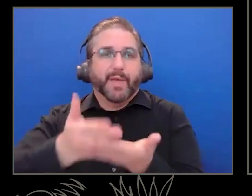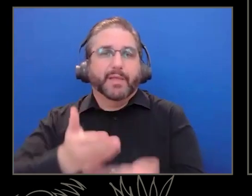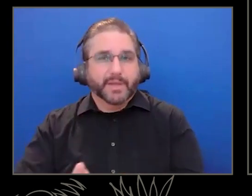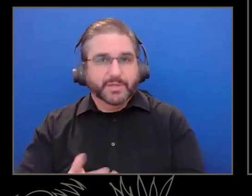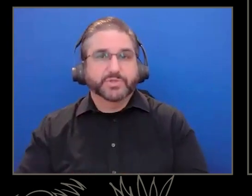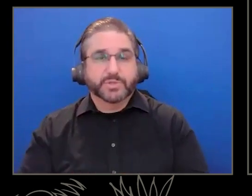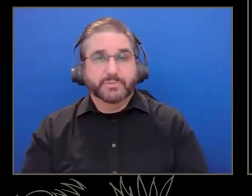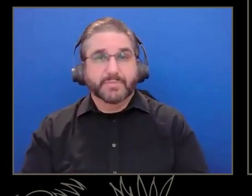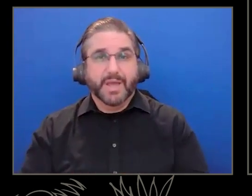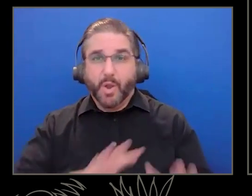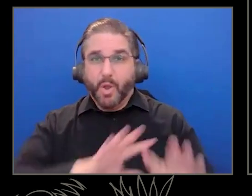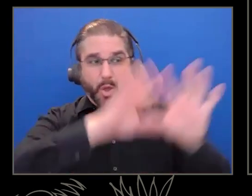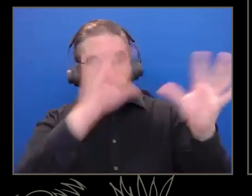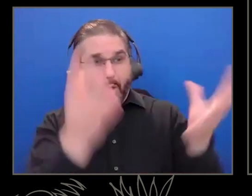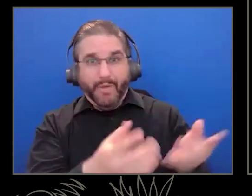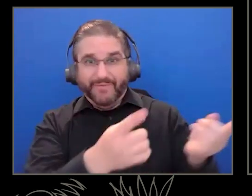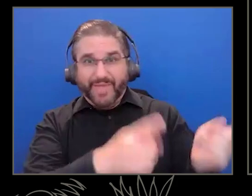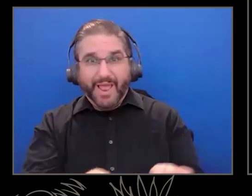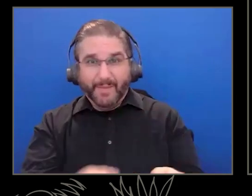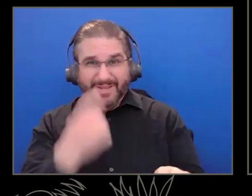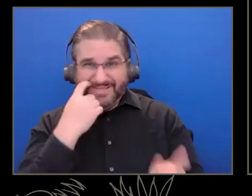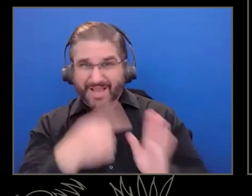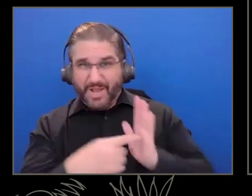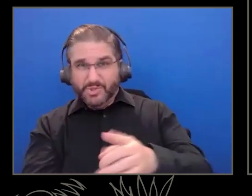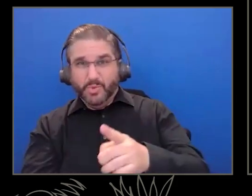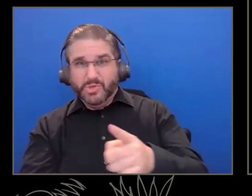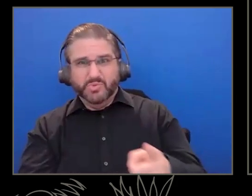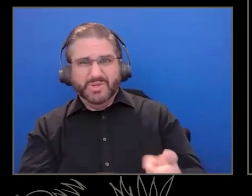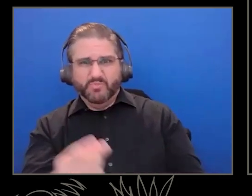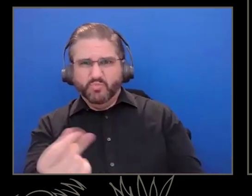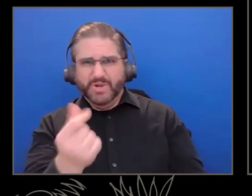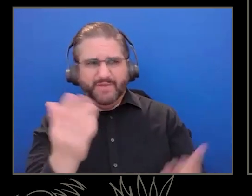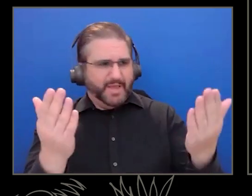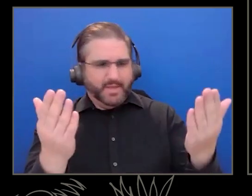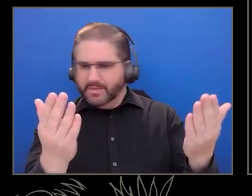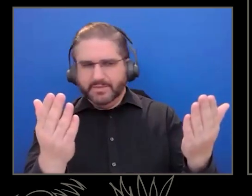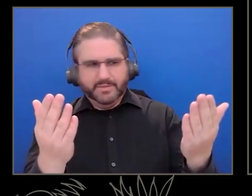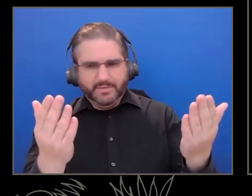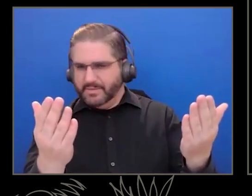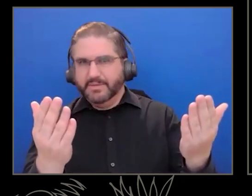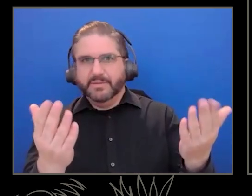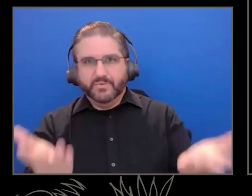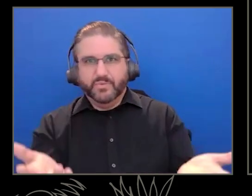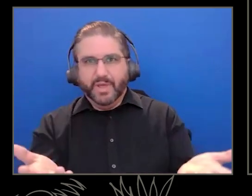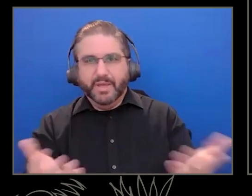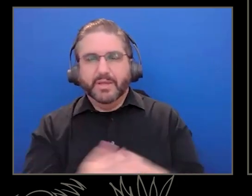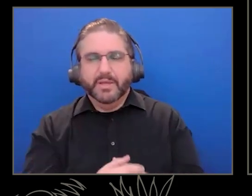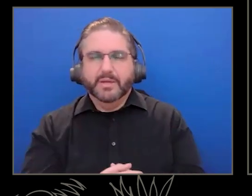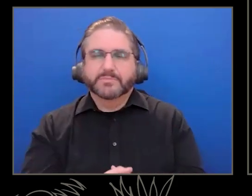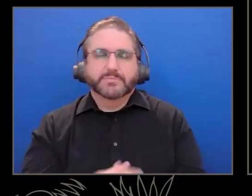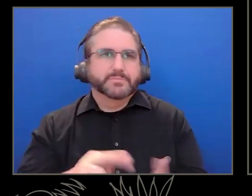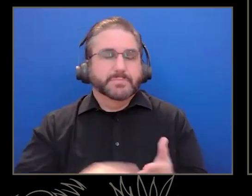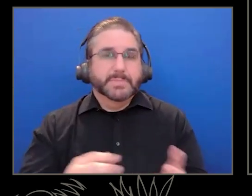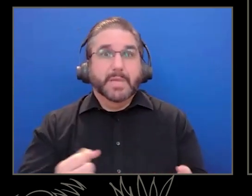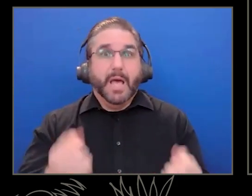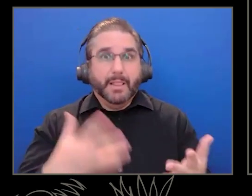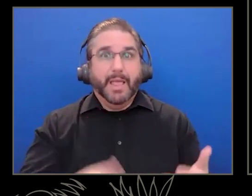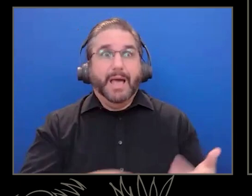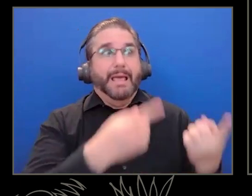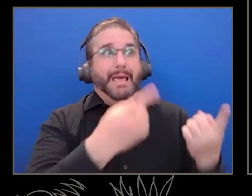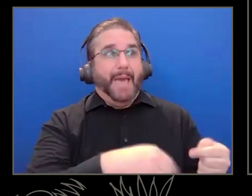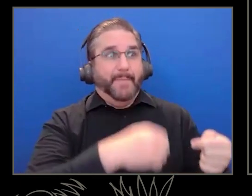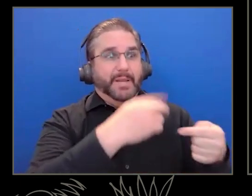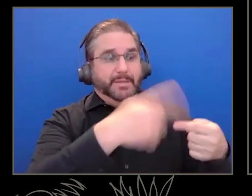all happens, as I showed in my demo, pretty fast. There's quite a lot of things happening,